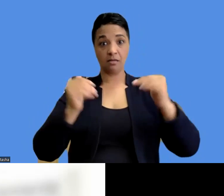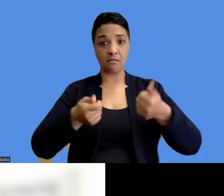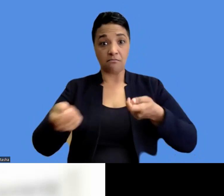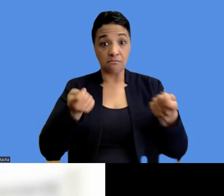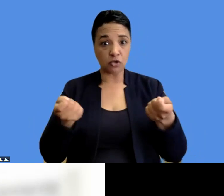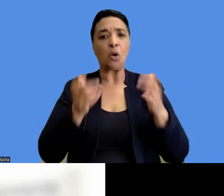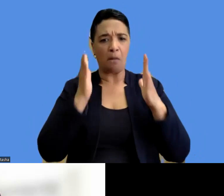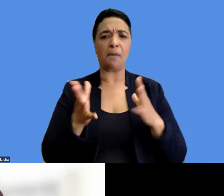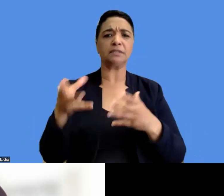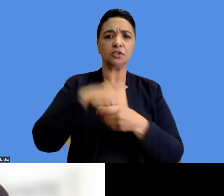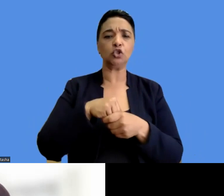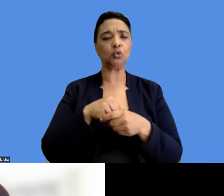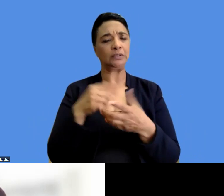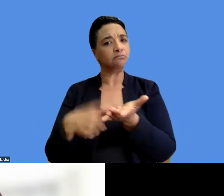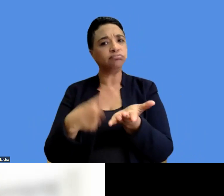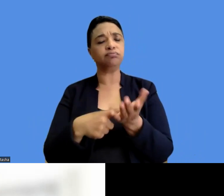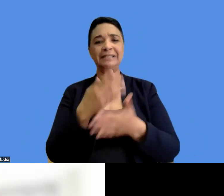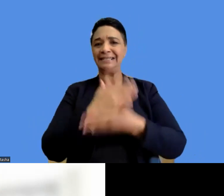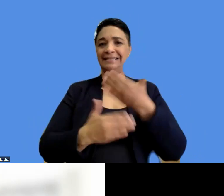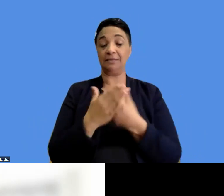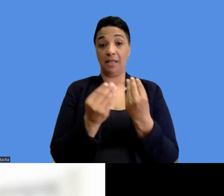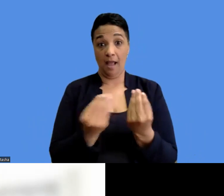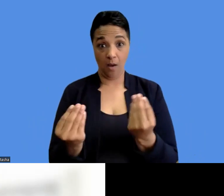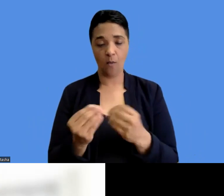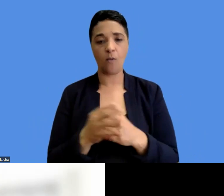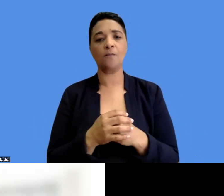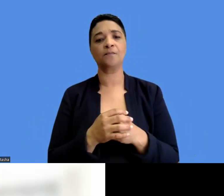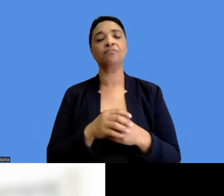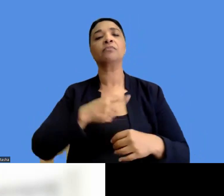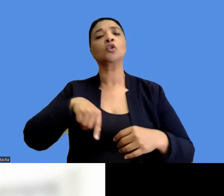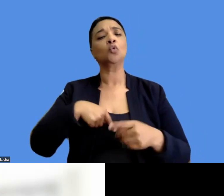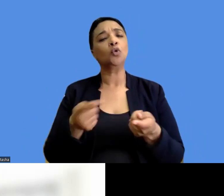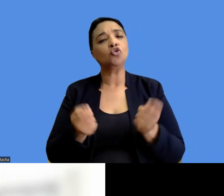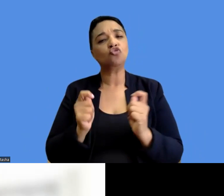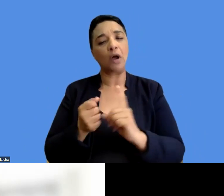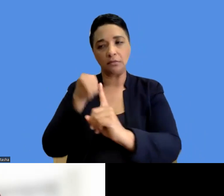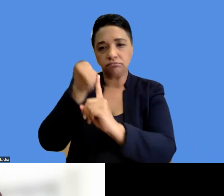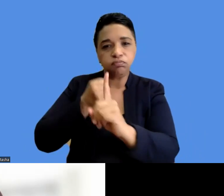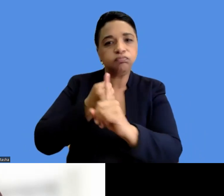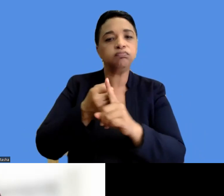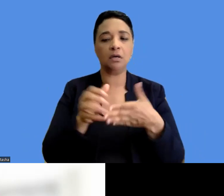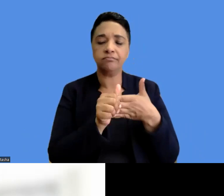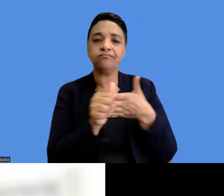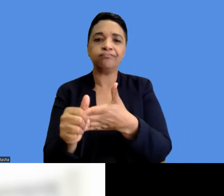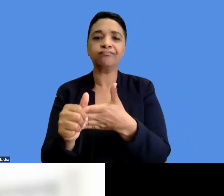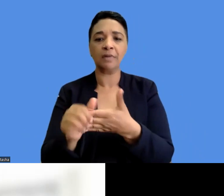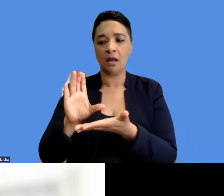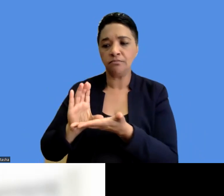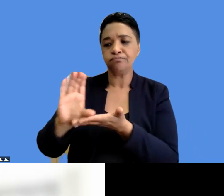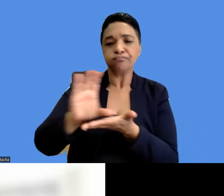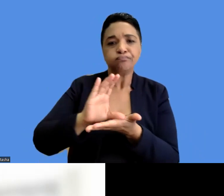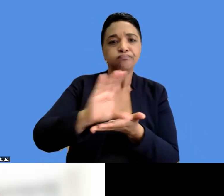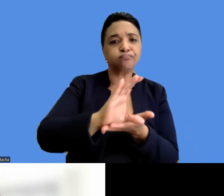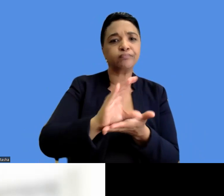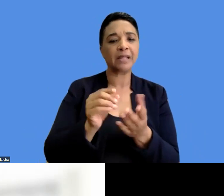We are also influencing the allocation, or trying to influence the guidance on allocation criteria and enabling systems